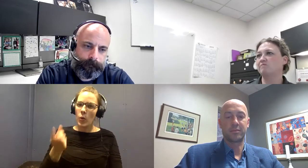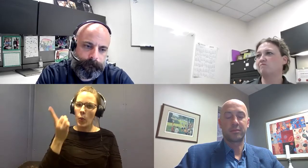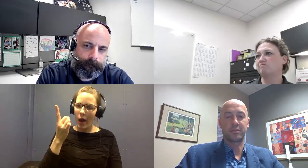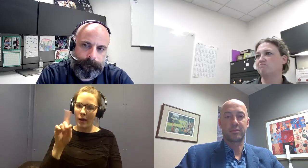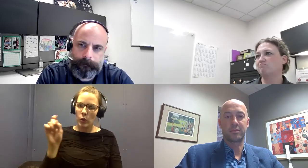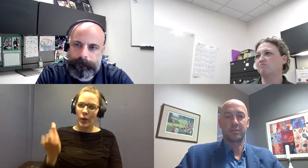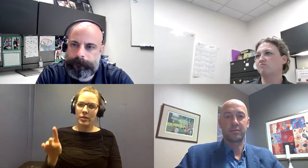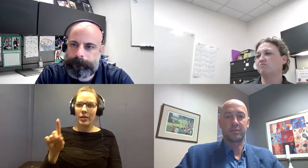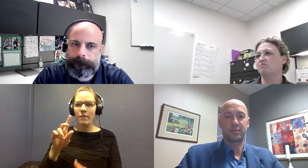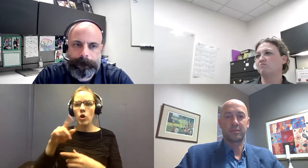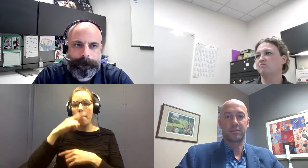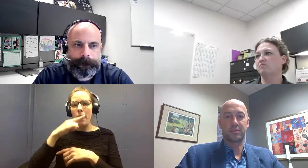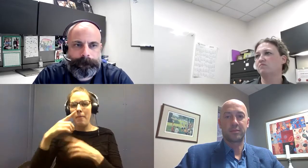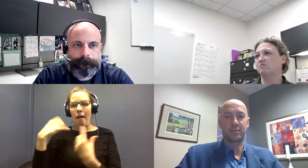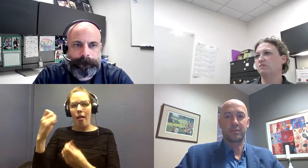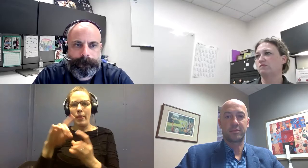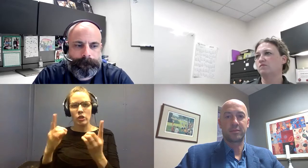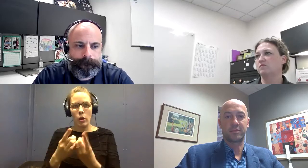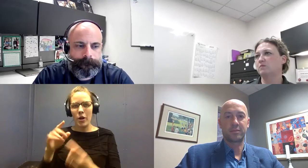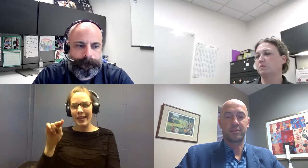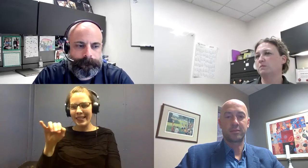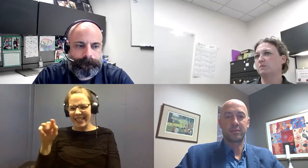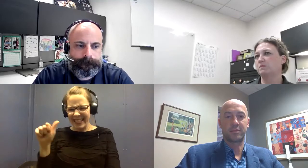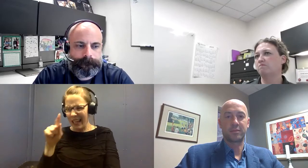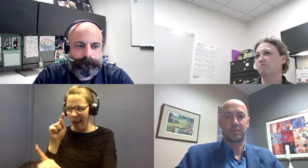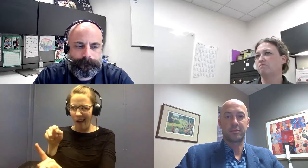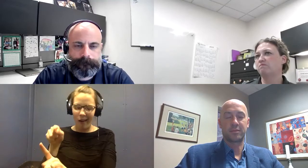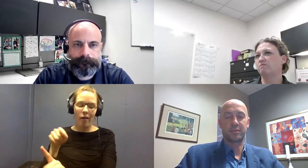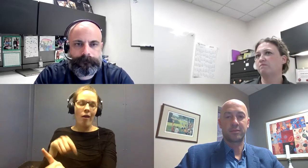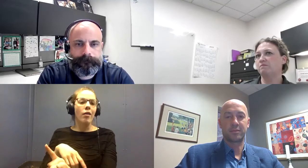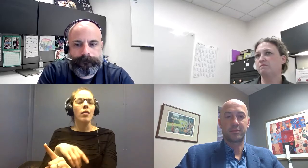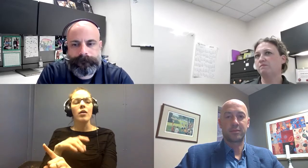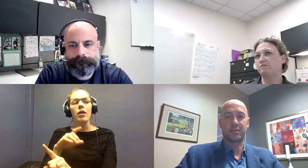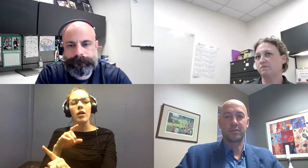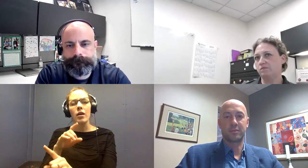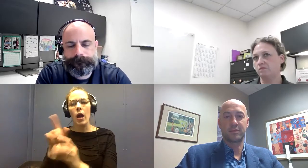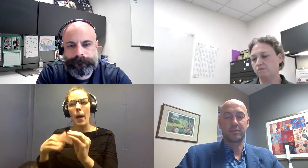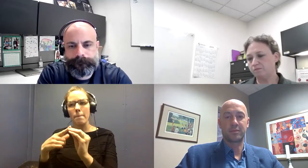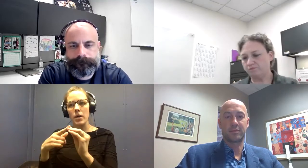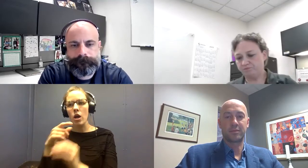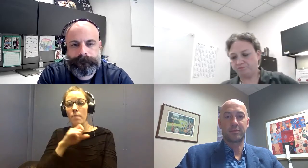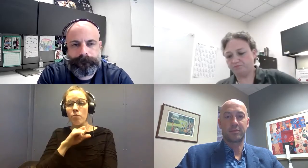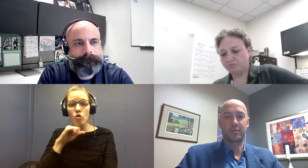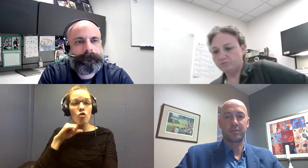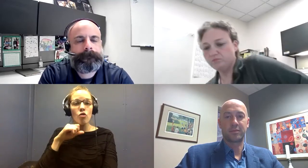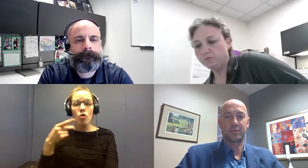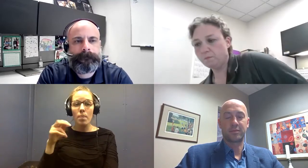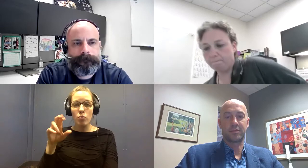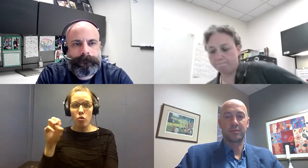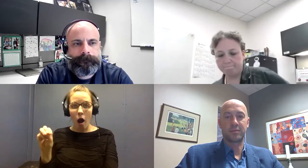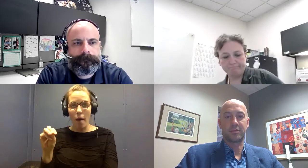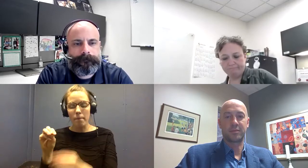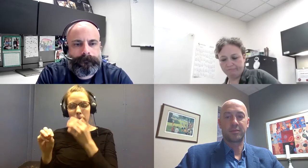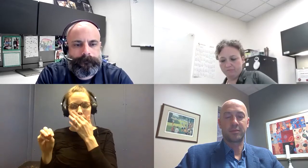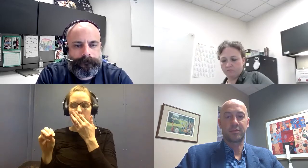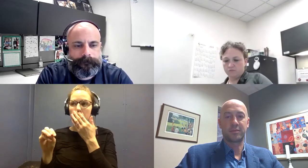for our public health departments. And Nita, this might be more directed towards you. This was about proms and just, hearing